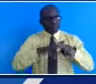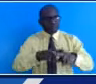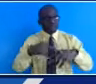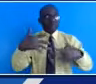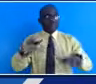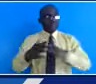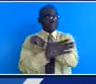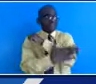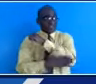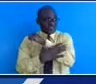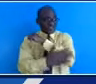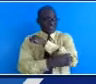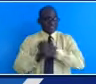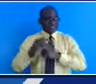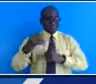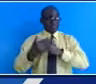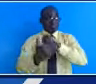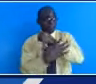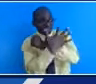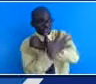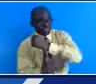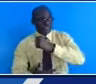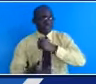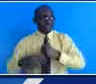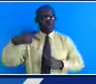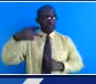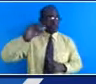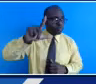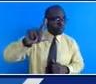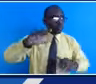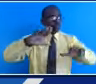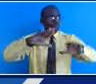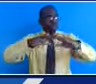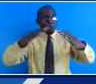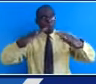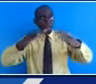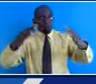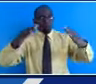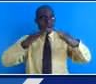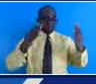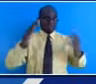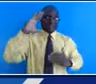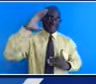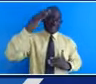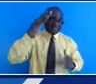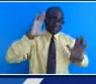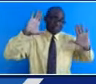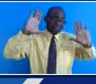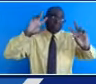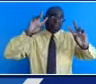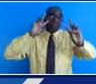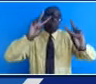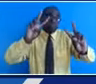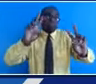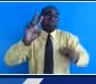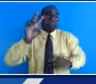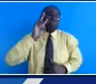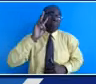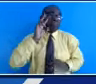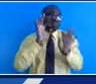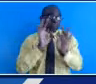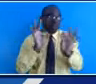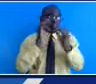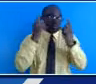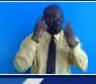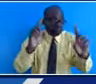to the right place, and hopefully we'll do all of this by maintaining the health numbers and realities that we have to face. And